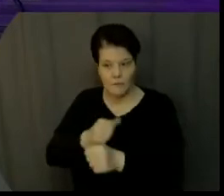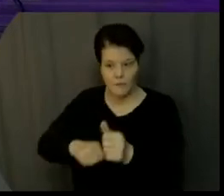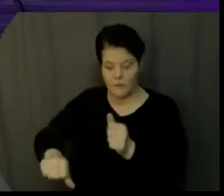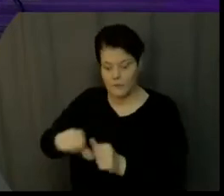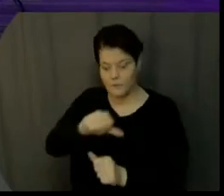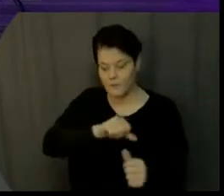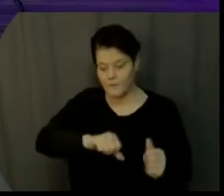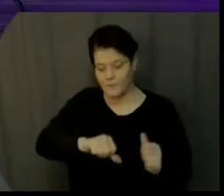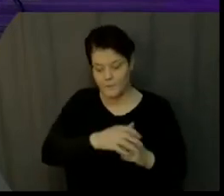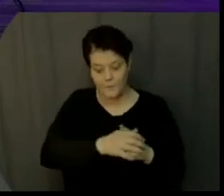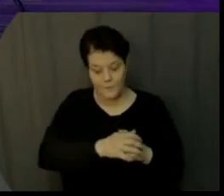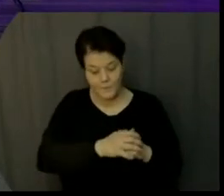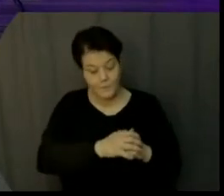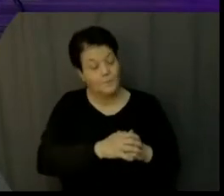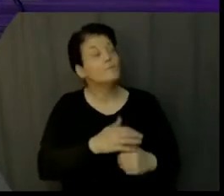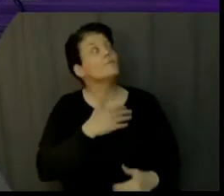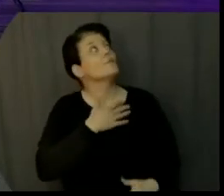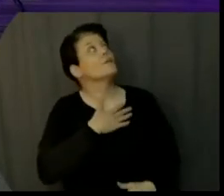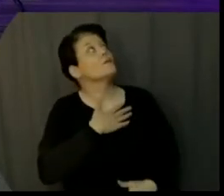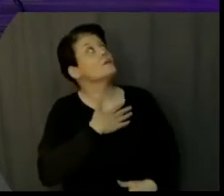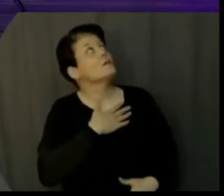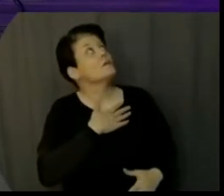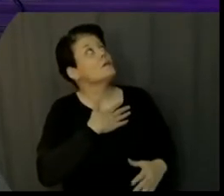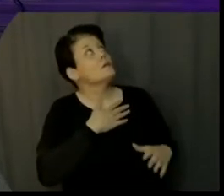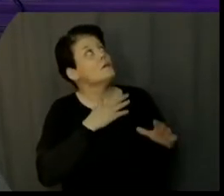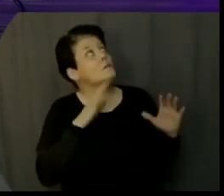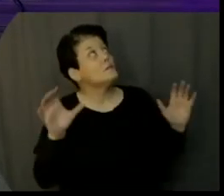Lord, move in our place.